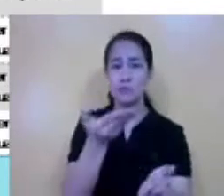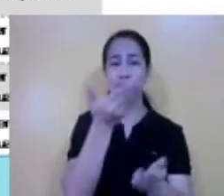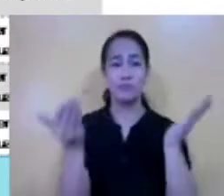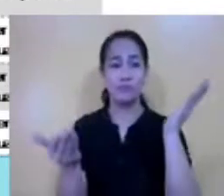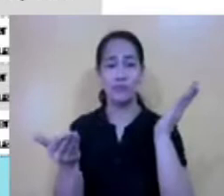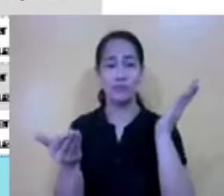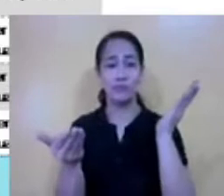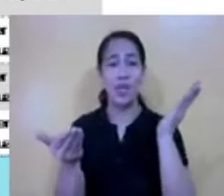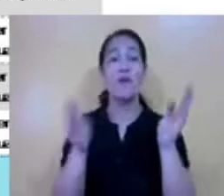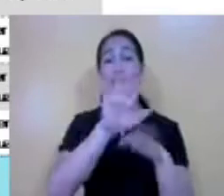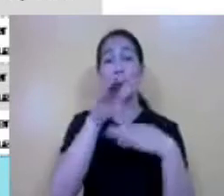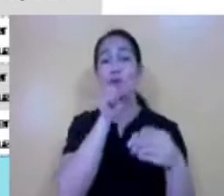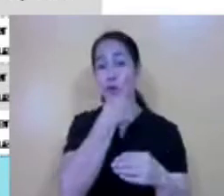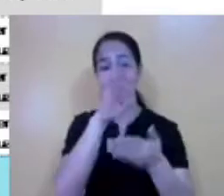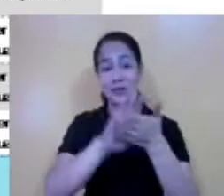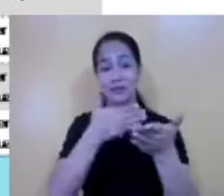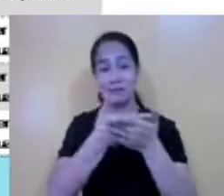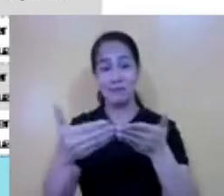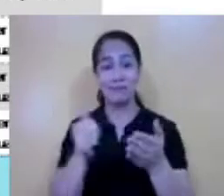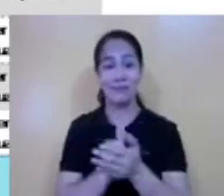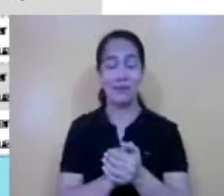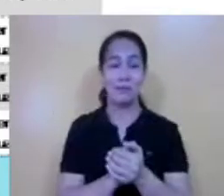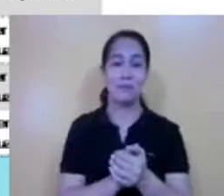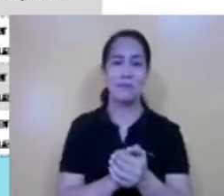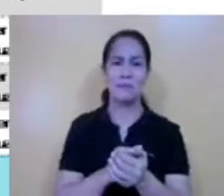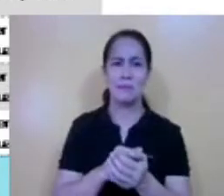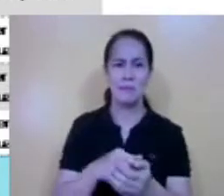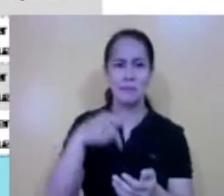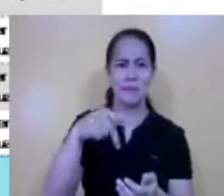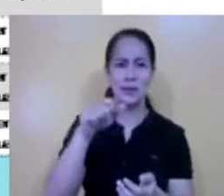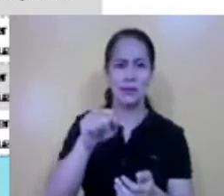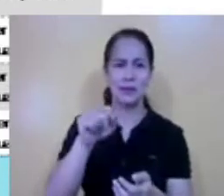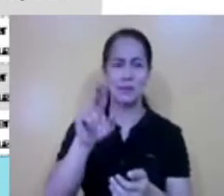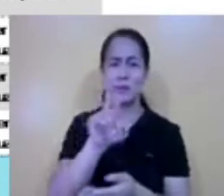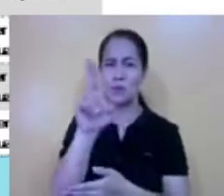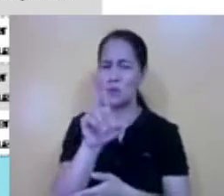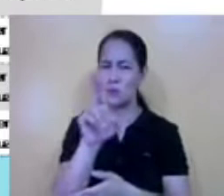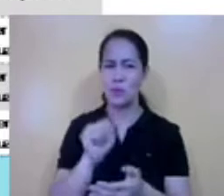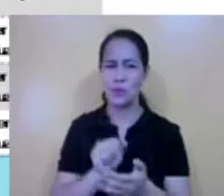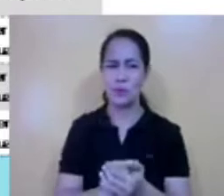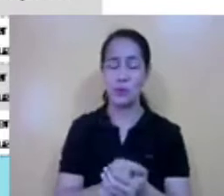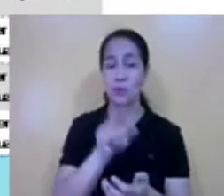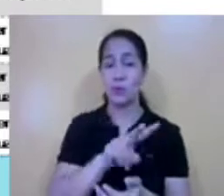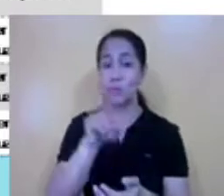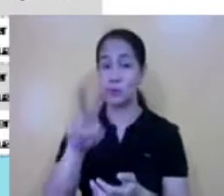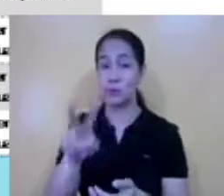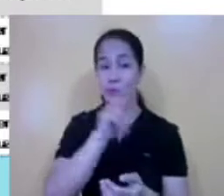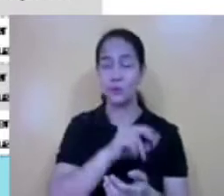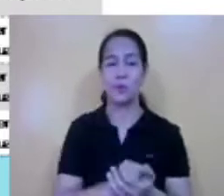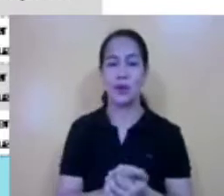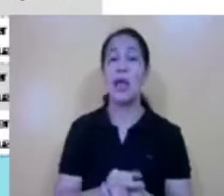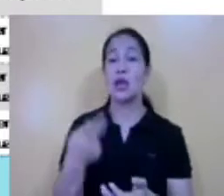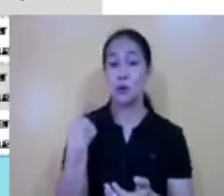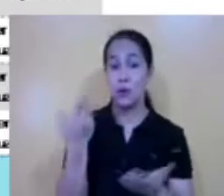as described in DM4 Series 2022. And you have here at the rightmost part the